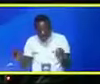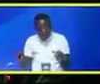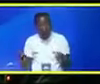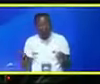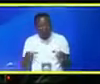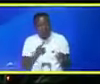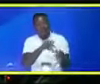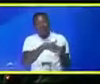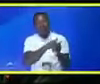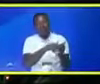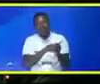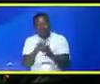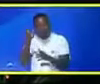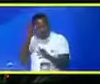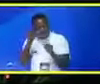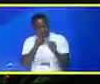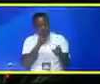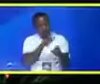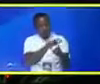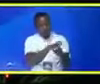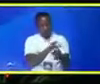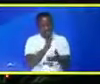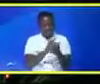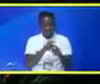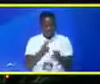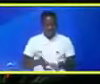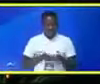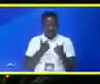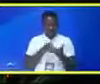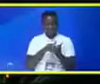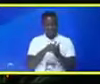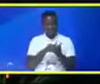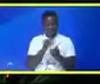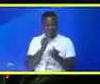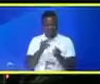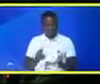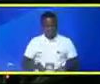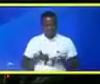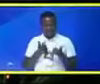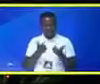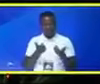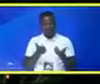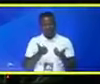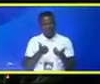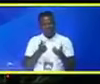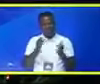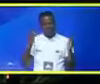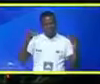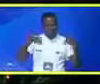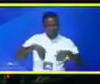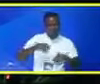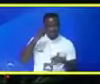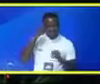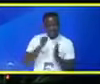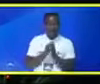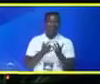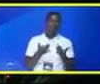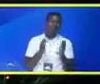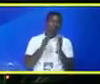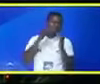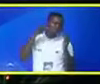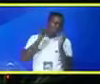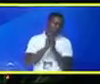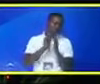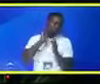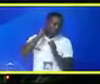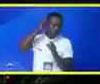So you see things going wrong in your life and you say, no, I'm sure that things will just find a way of working themselves out. He's